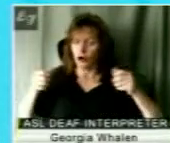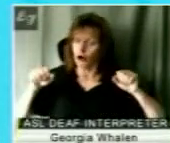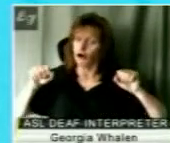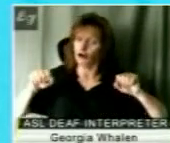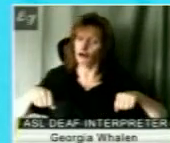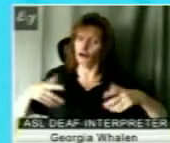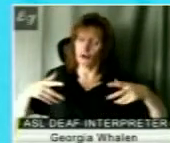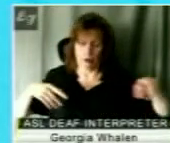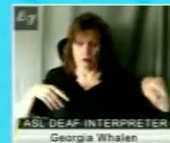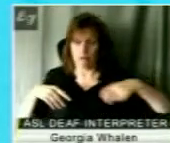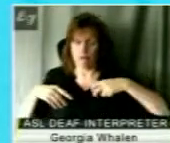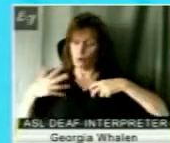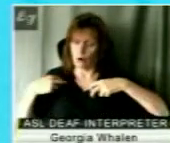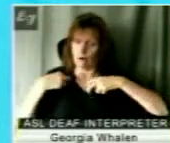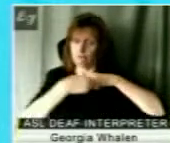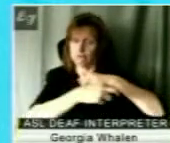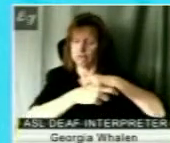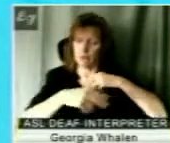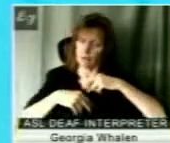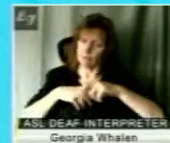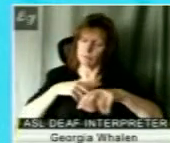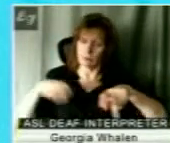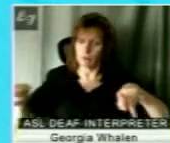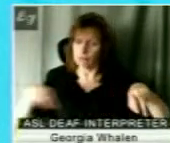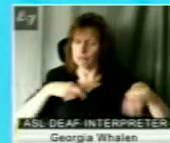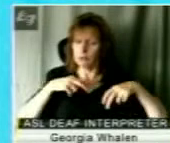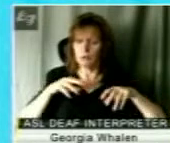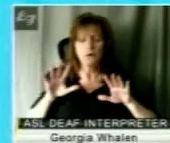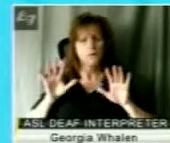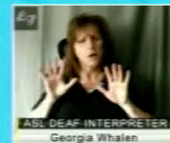let Dr. Richardson talk a little bit to the strategy around